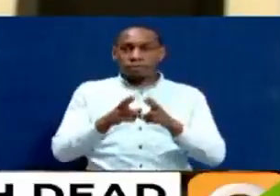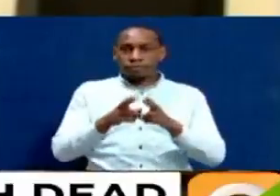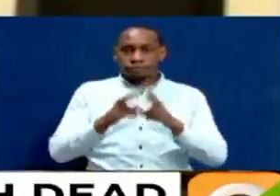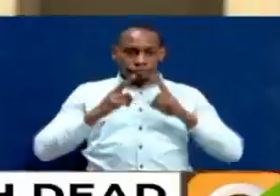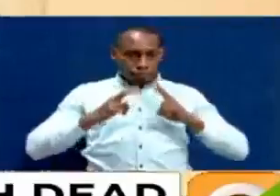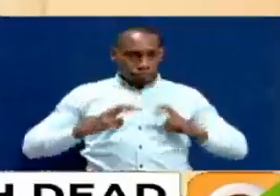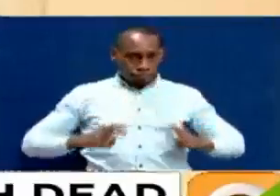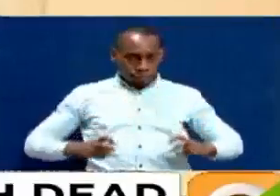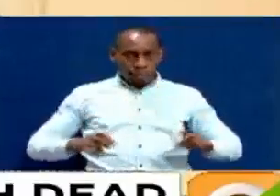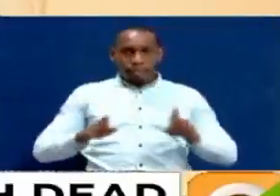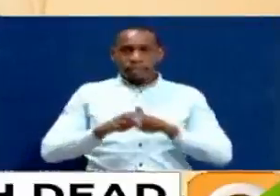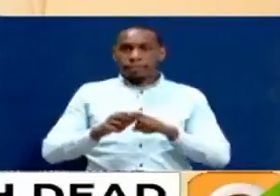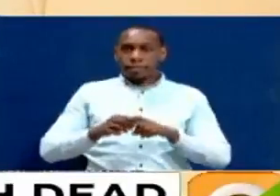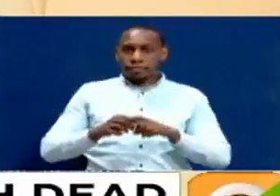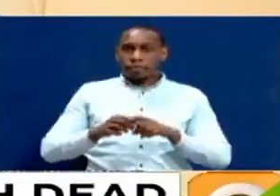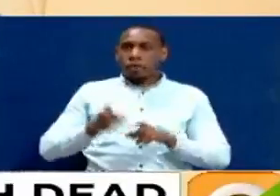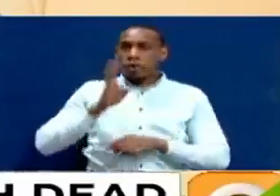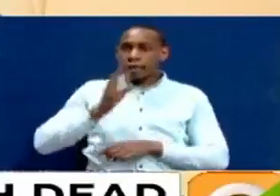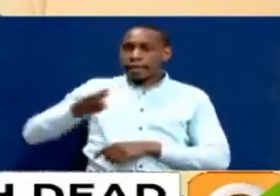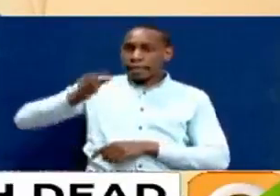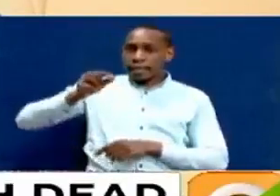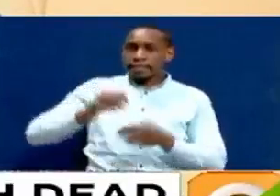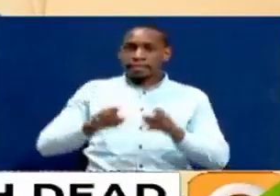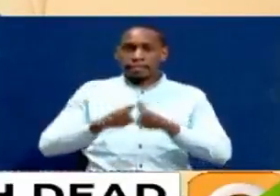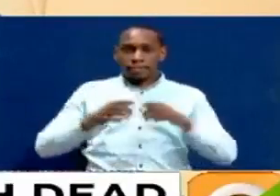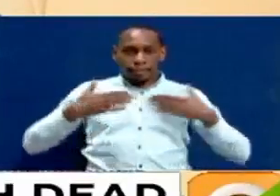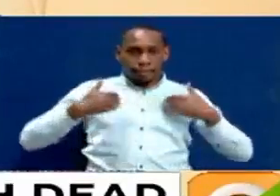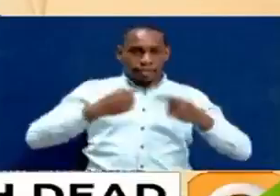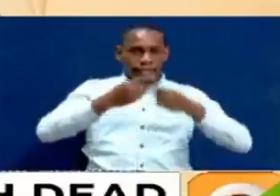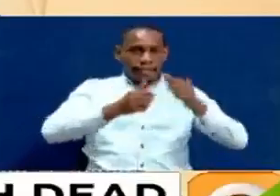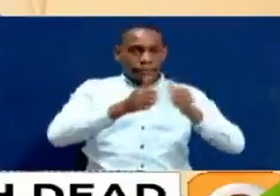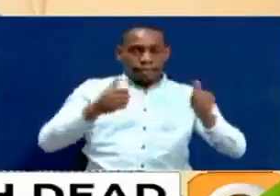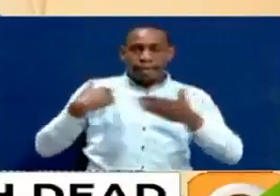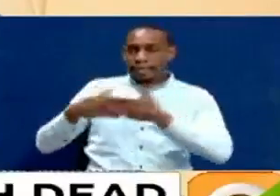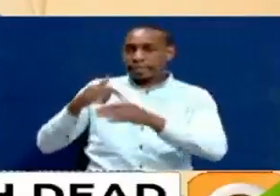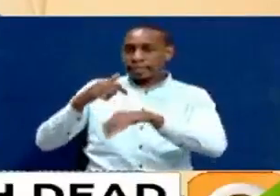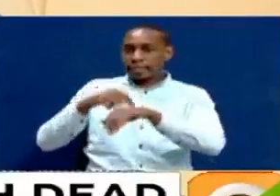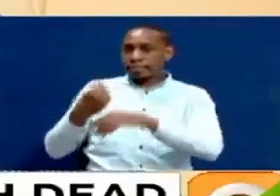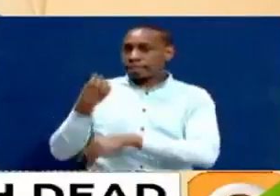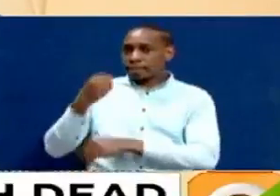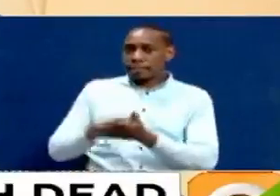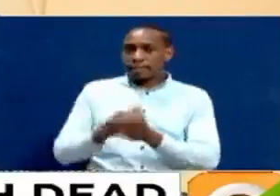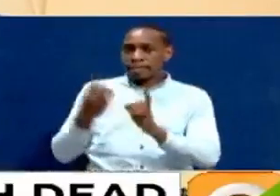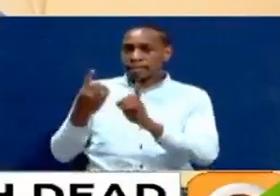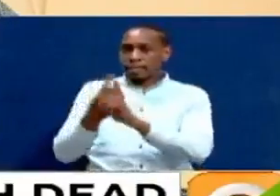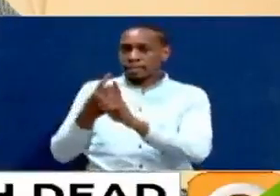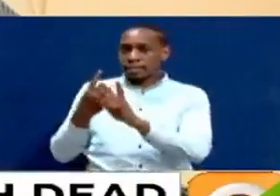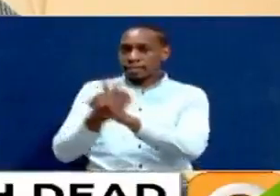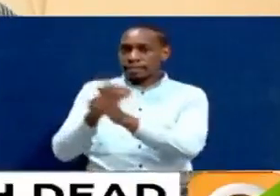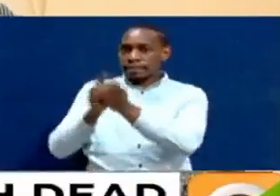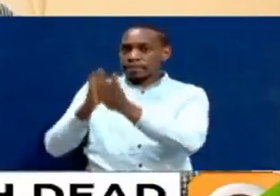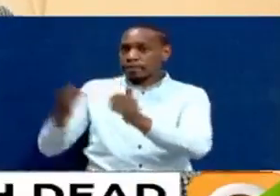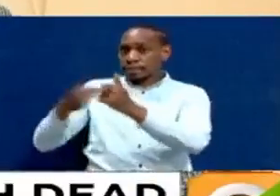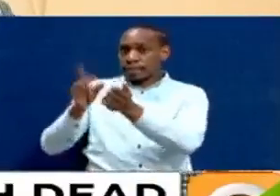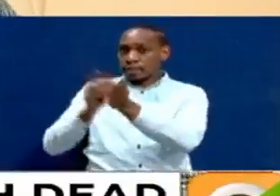dialysis, and he seemed to have been improving until day before yesterday, when the various doctors, almost 8 of